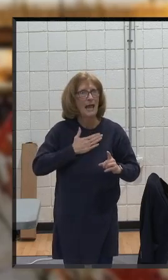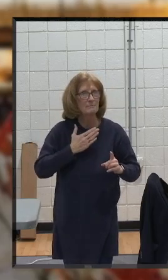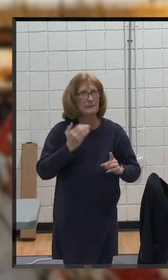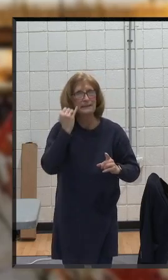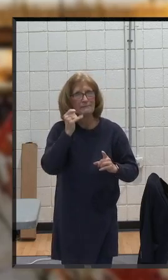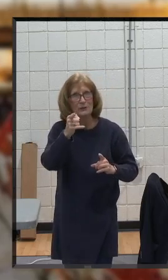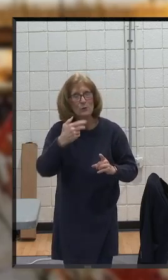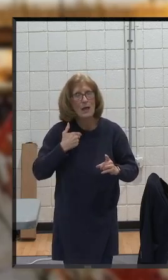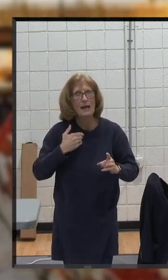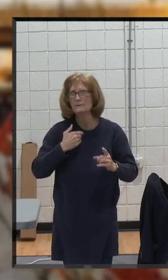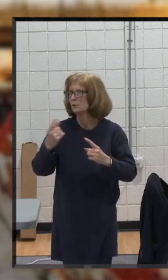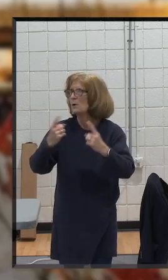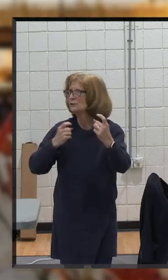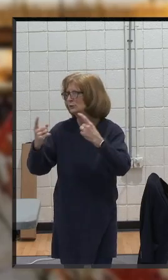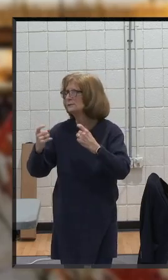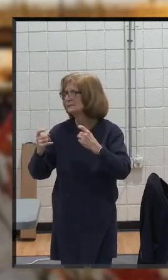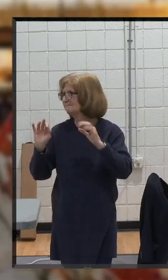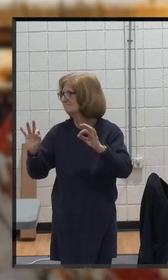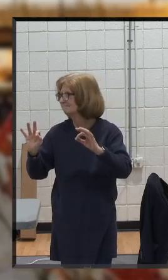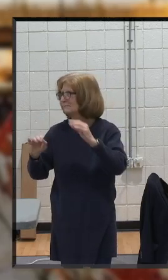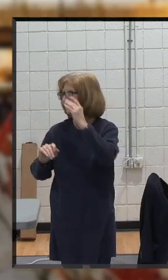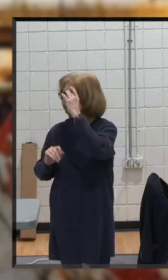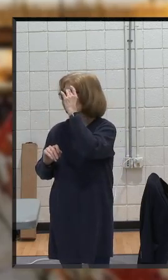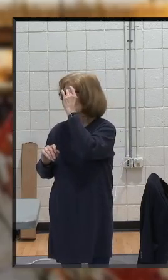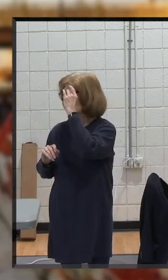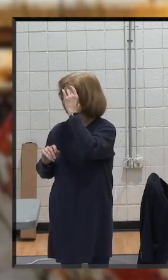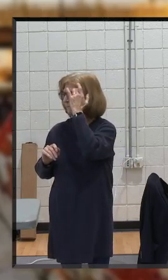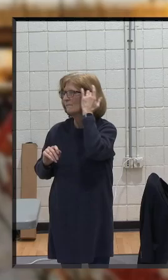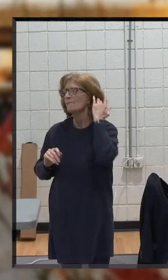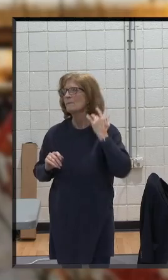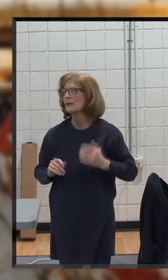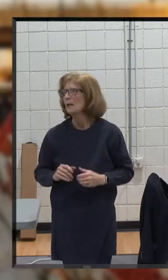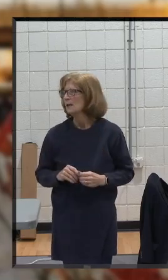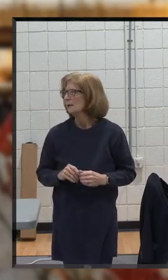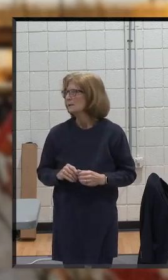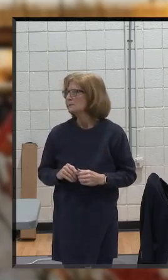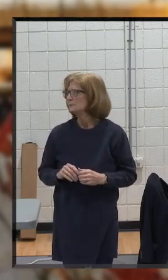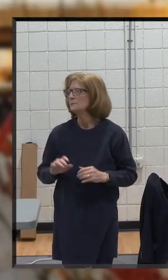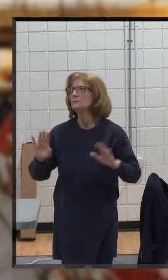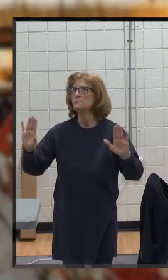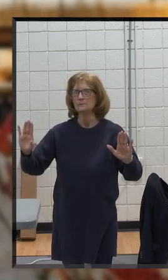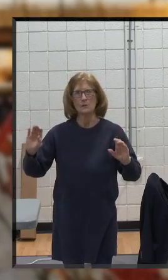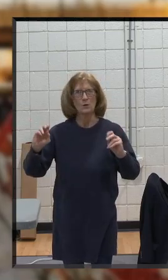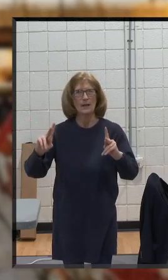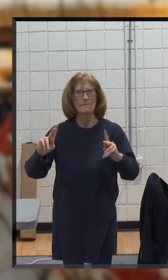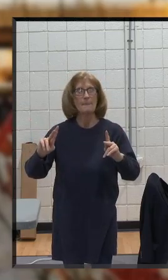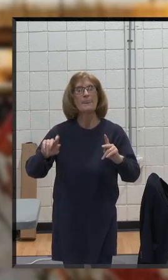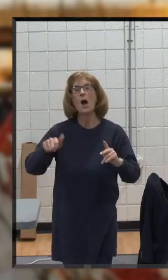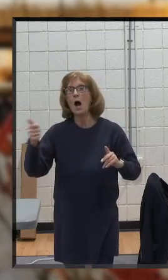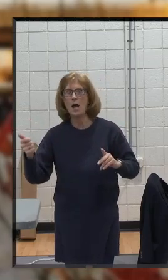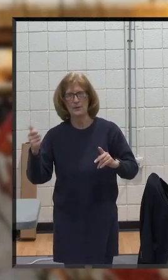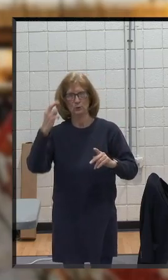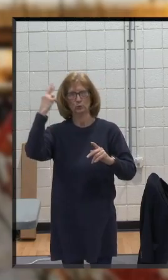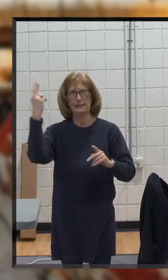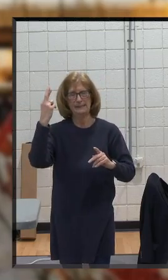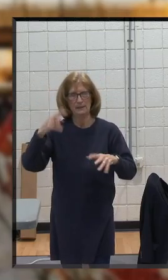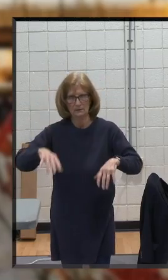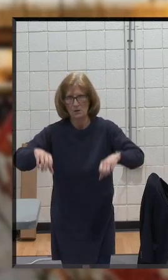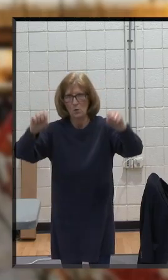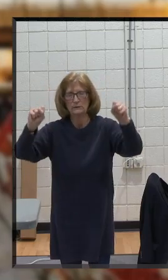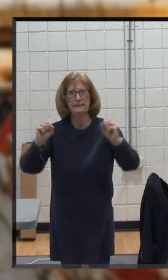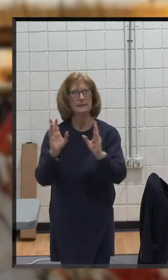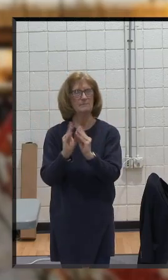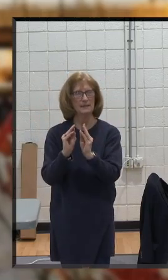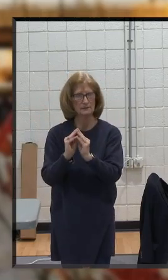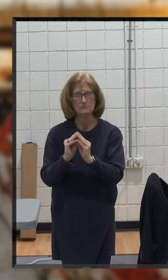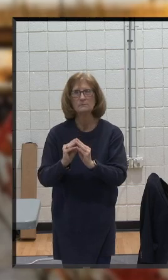answer additional questions as well. The unwritten purpose of this meeting that is also here is